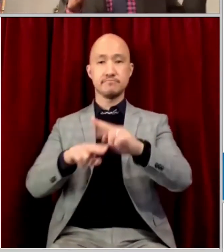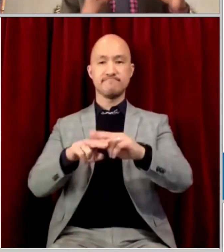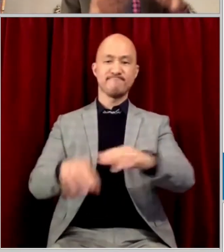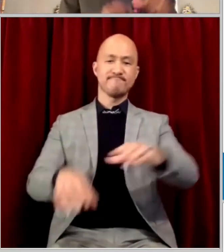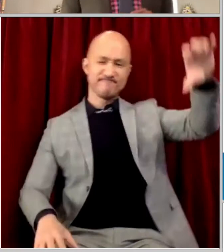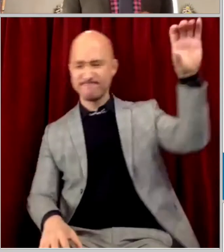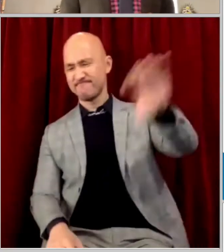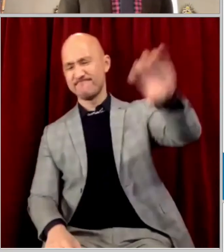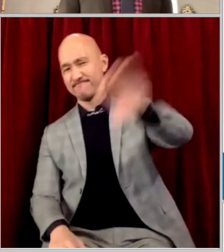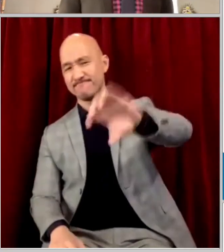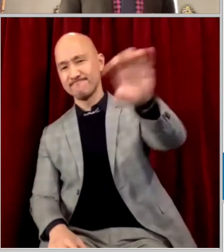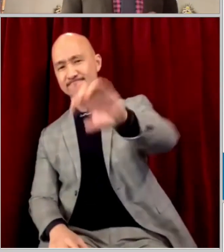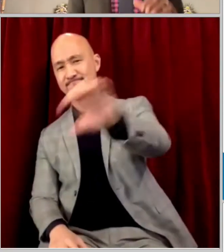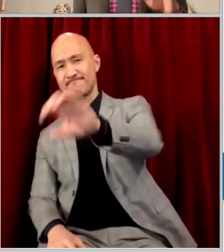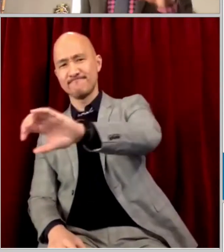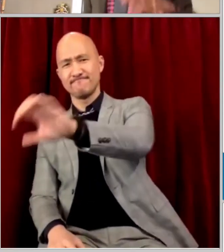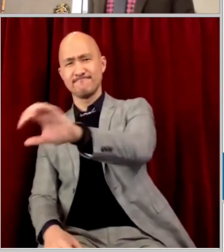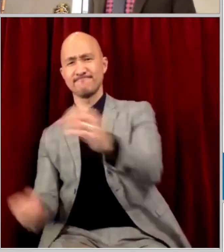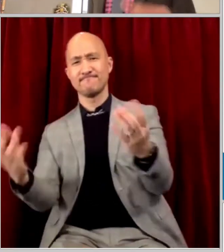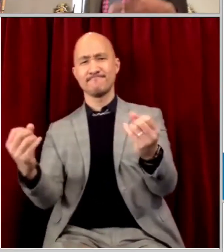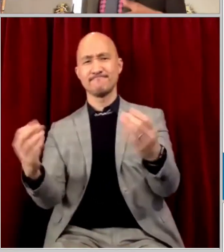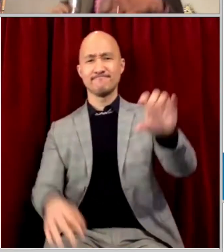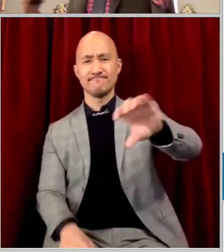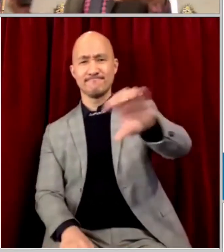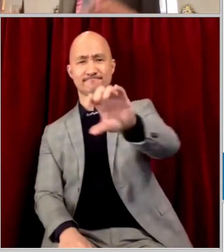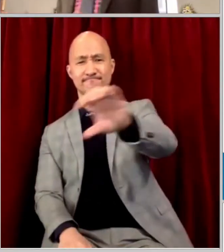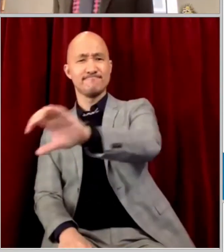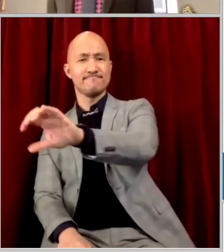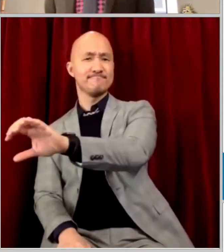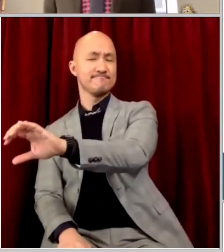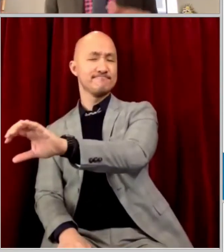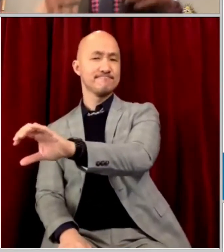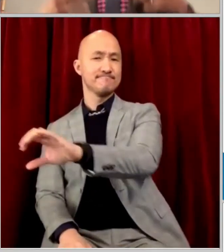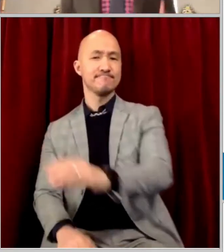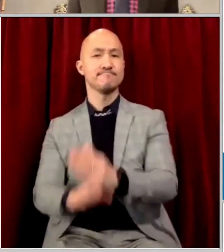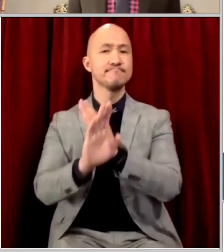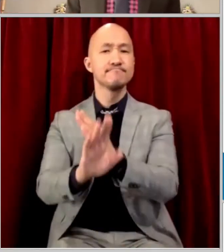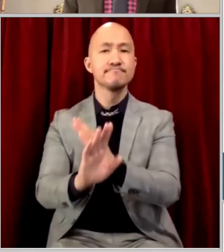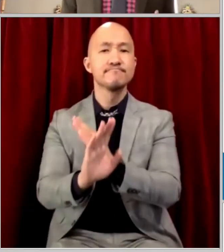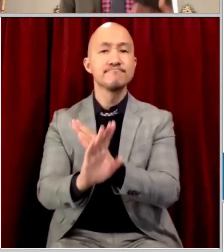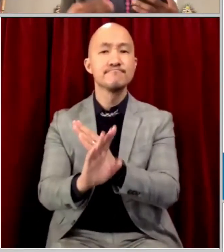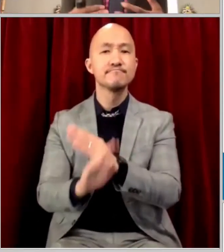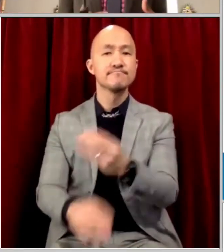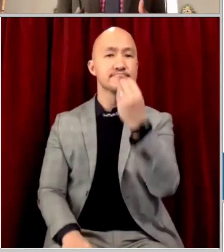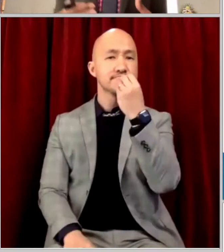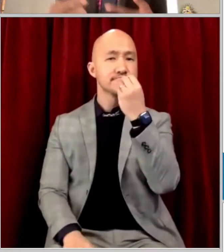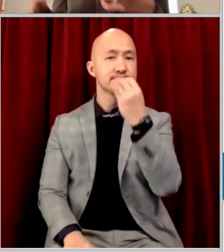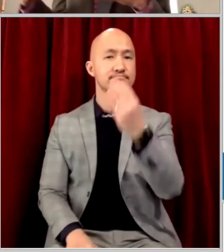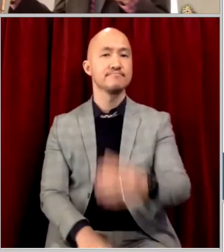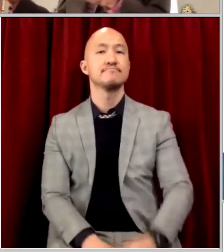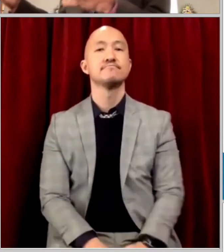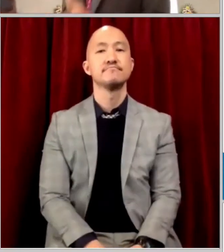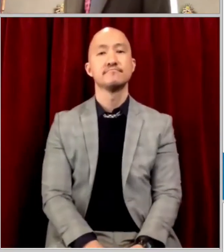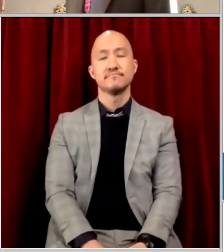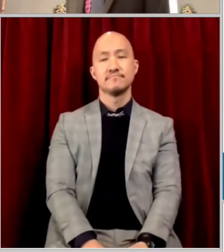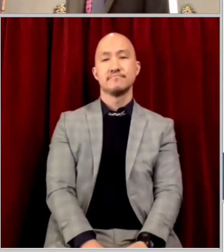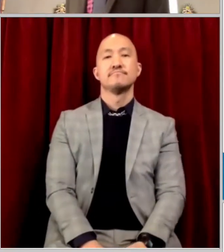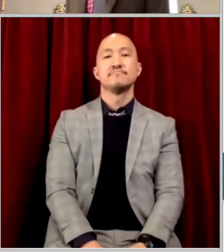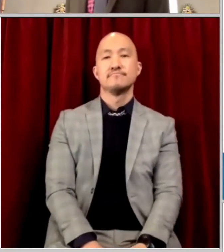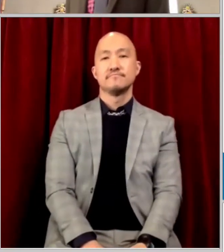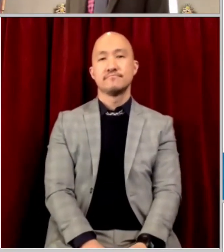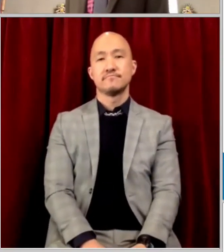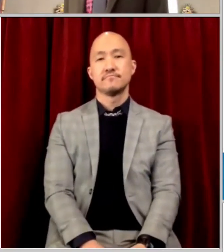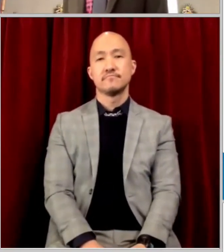That's how they preserved that meat. And so as being the salt of the earth, we are also called to be a